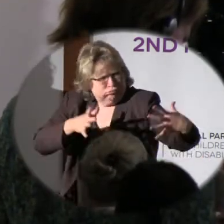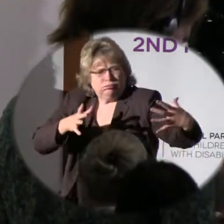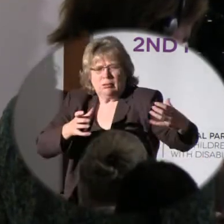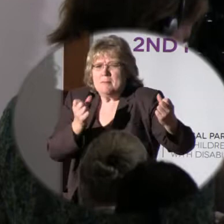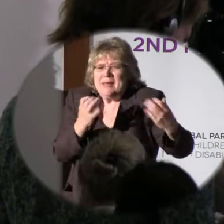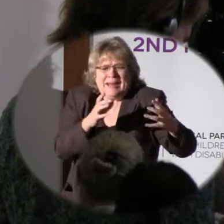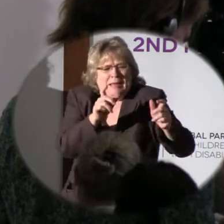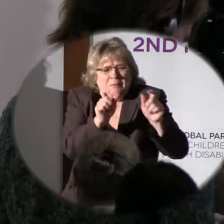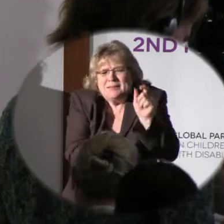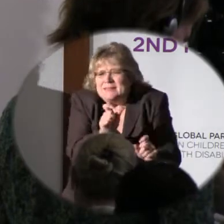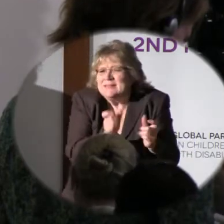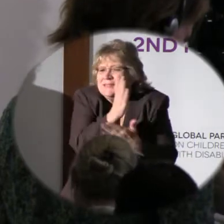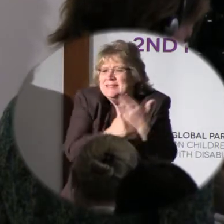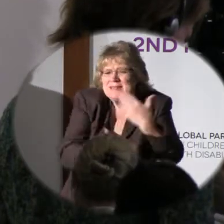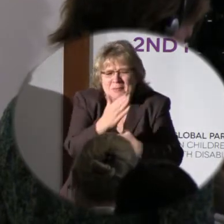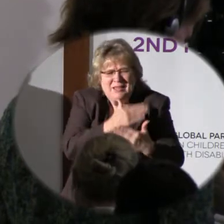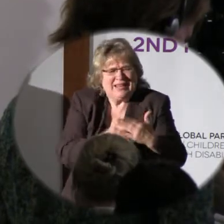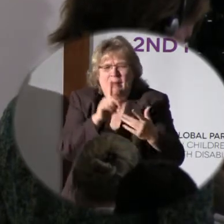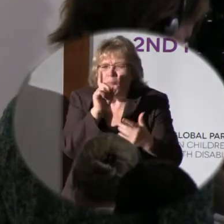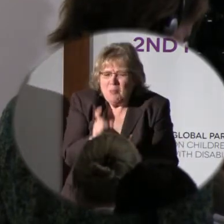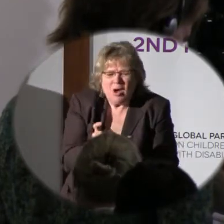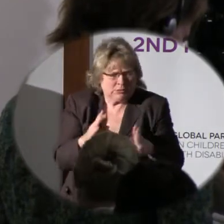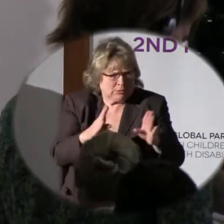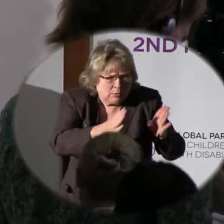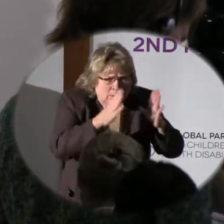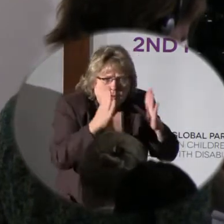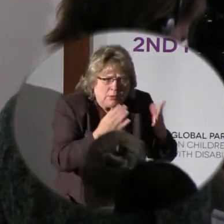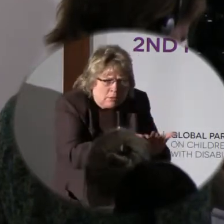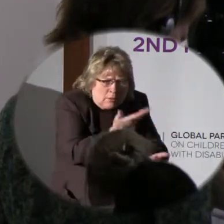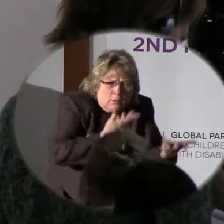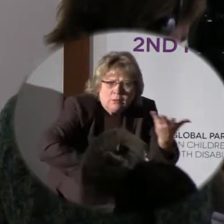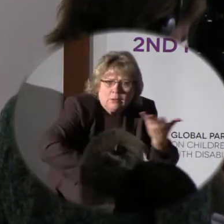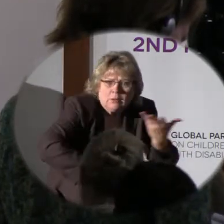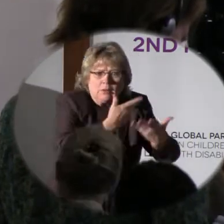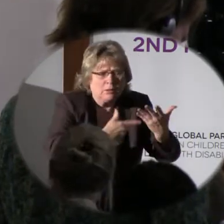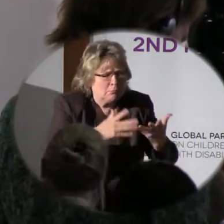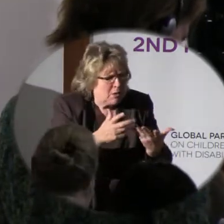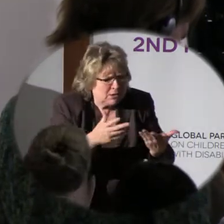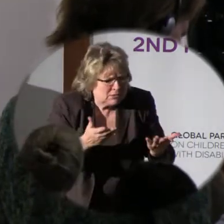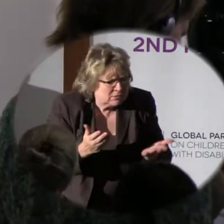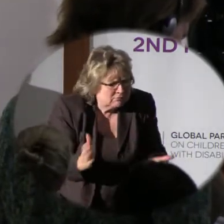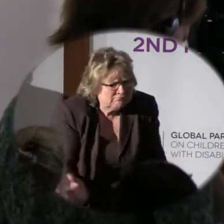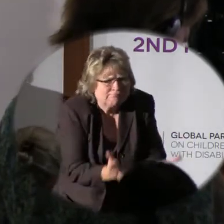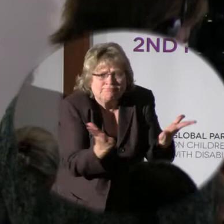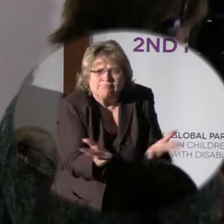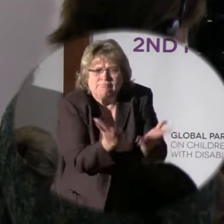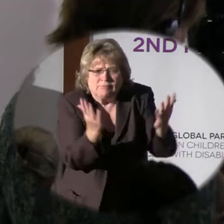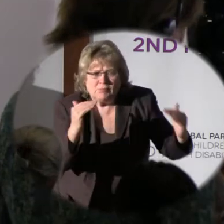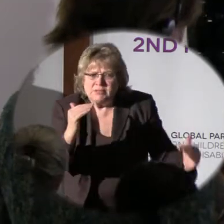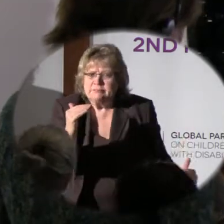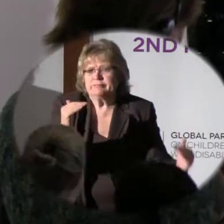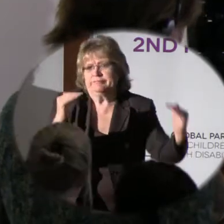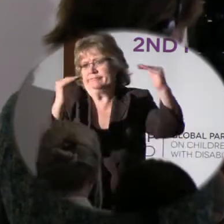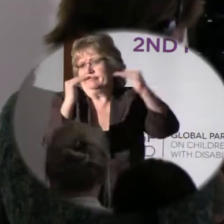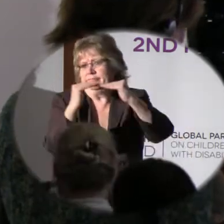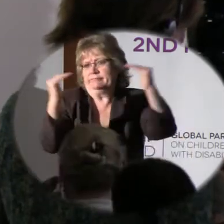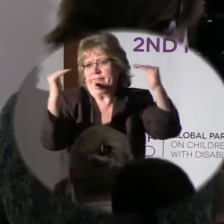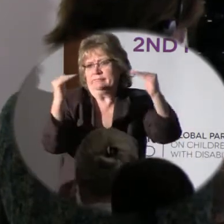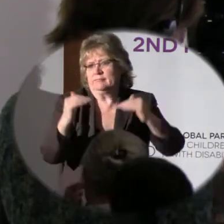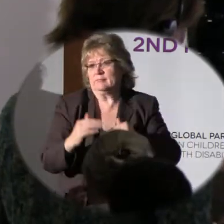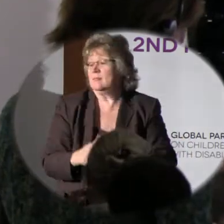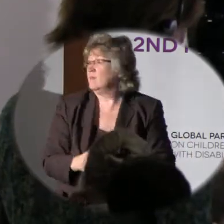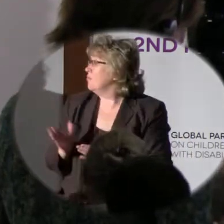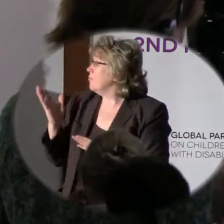or sustainable in the future. This publication touches on several cross-cutting